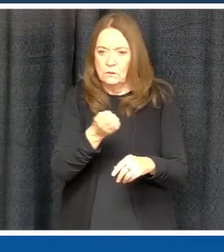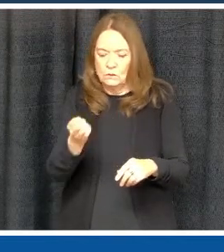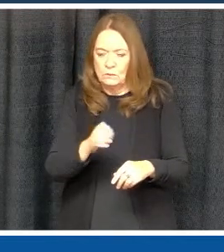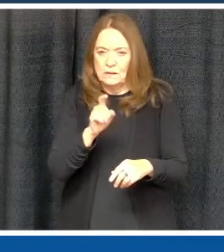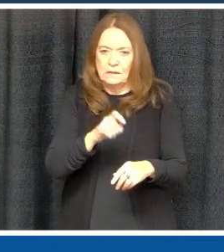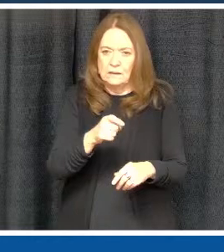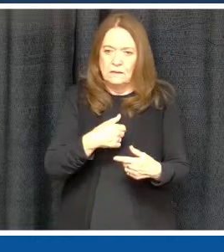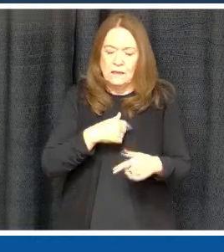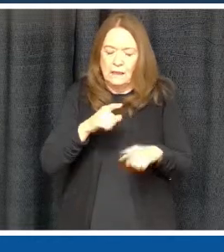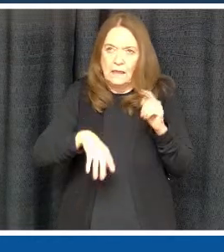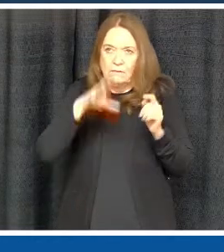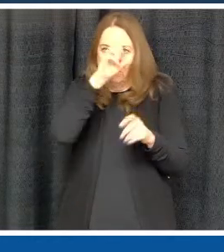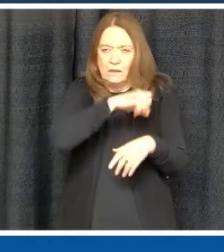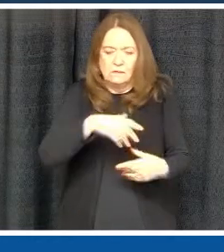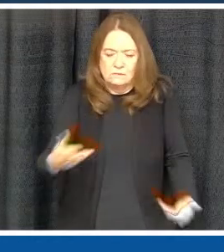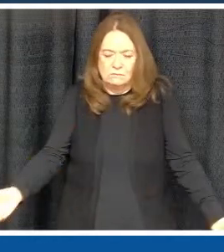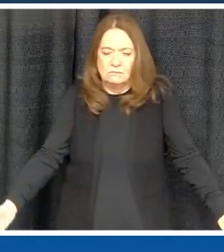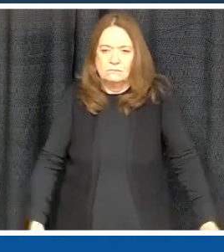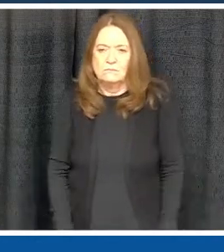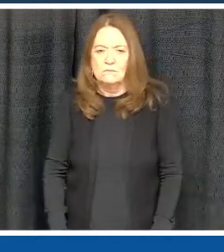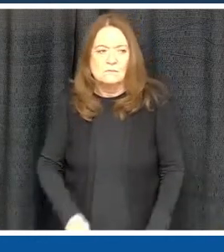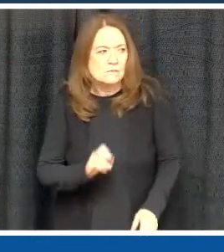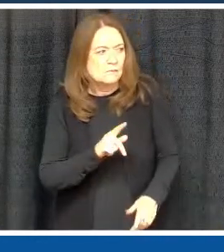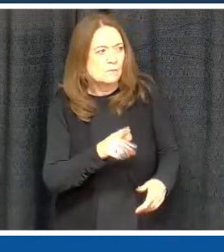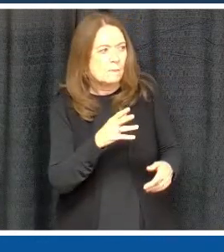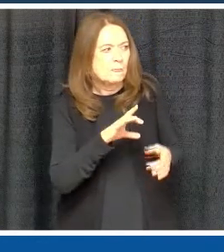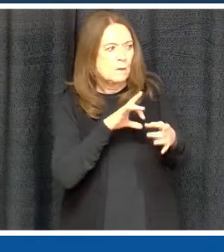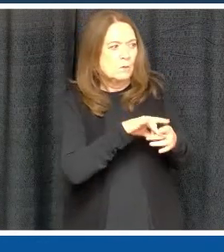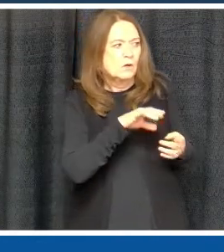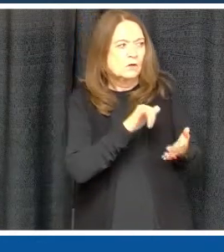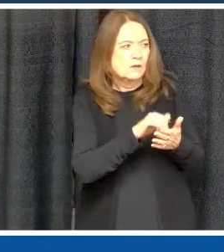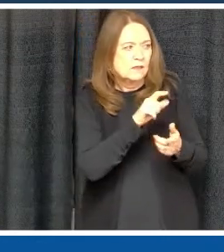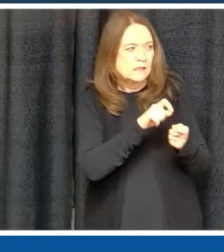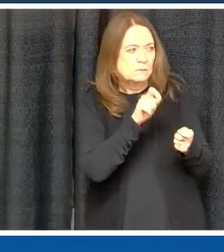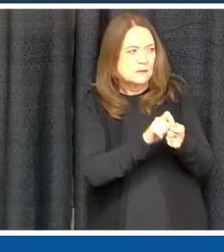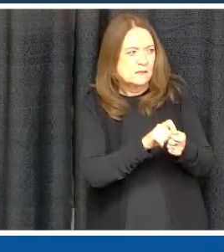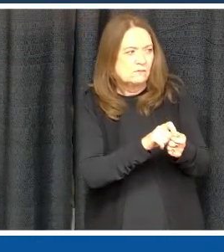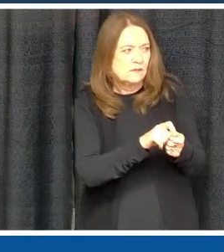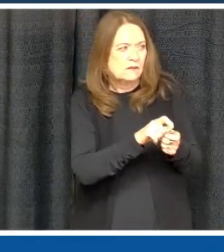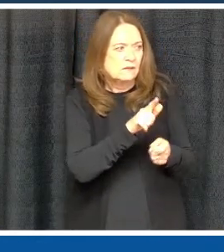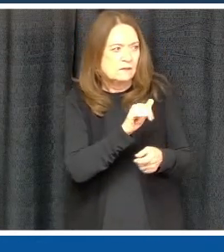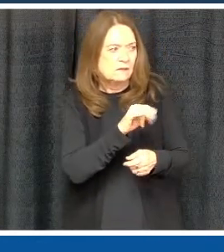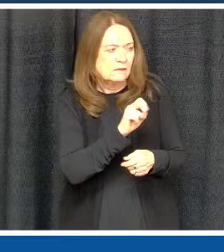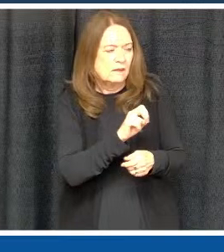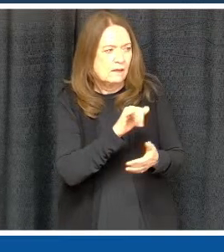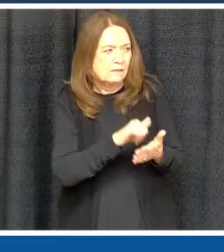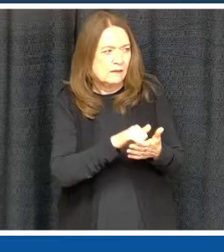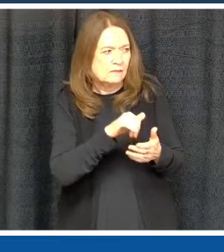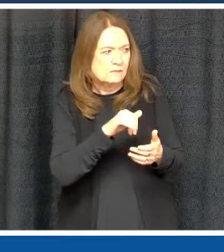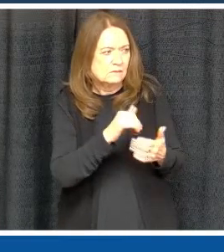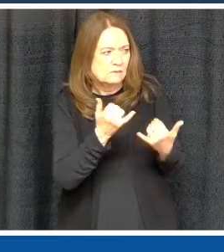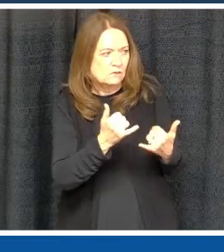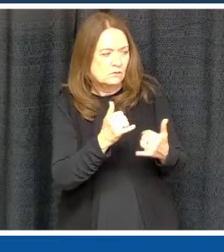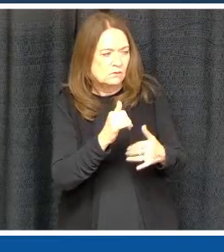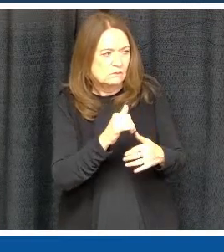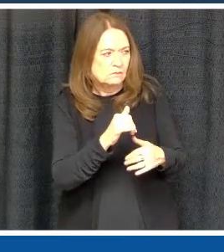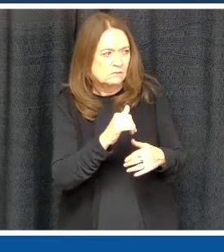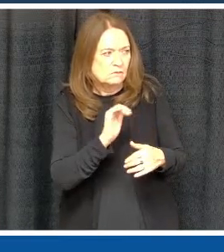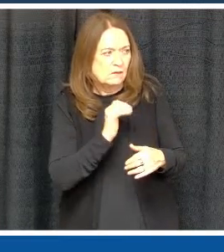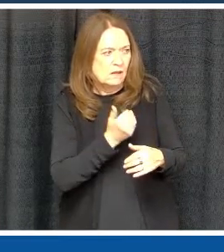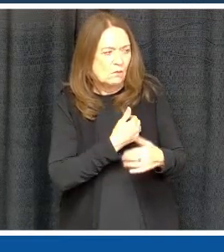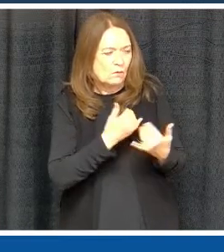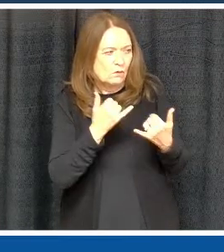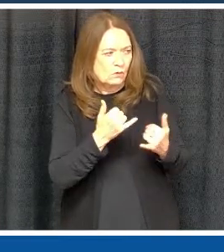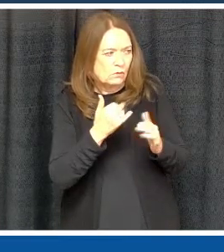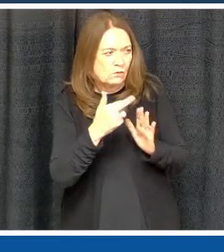I couldn't even guess. Well, and in regard to that specific line, that line's in our current sidewalk ordinance that we